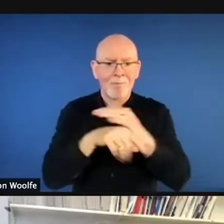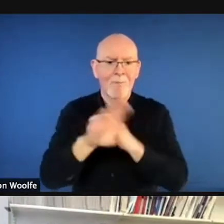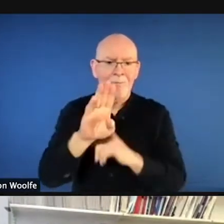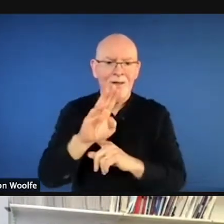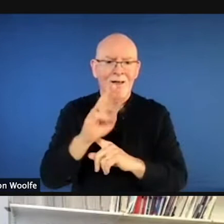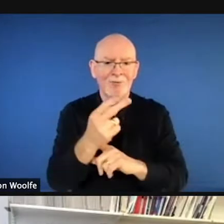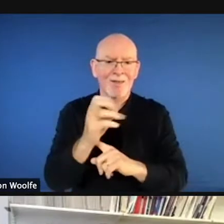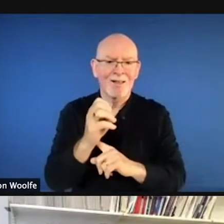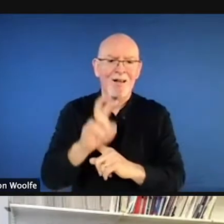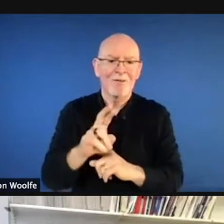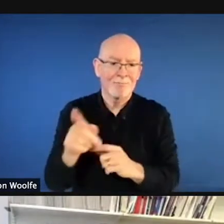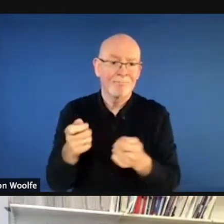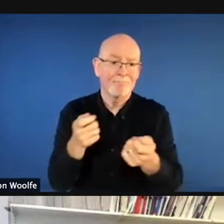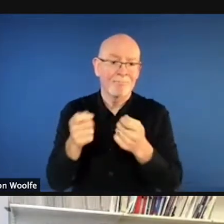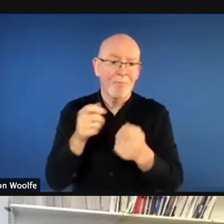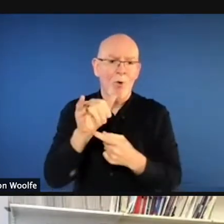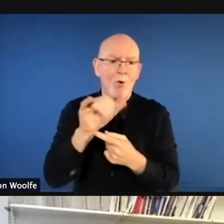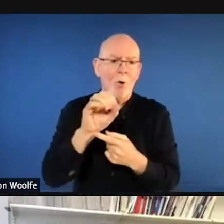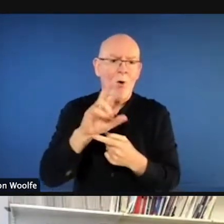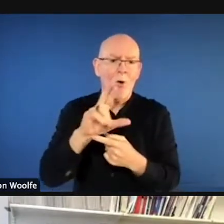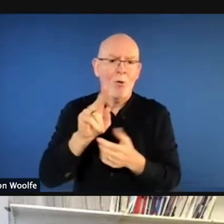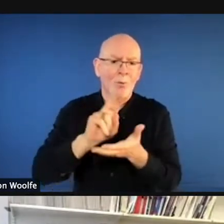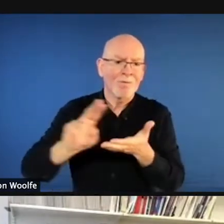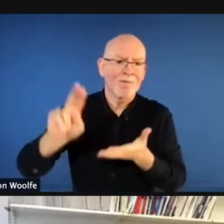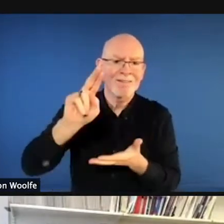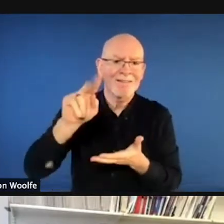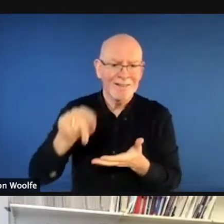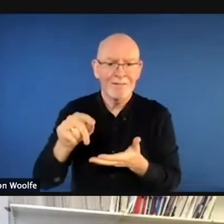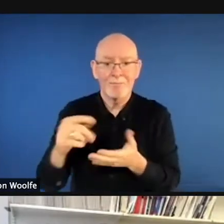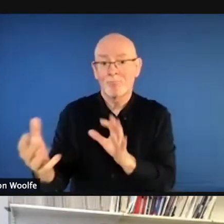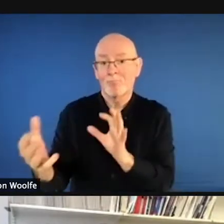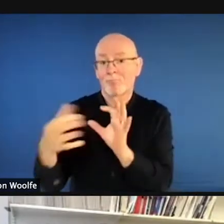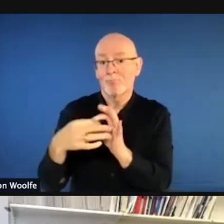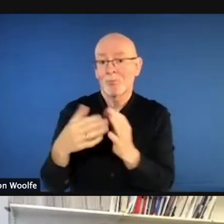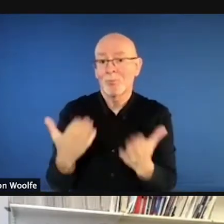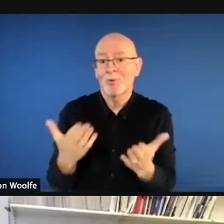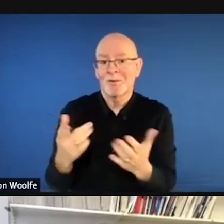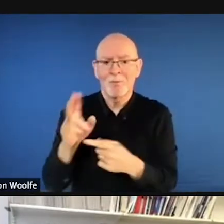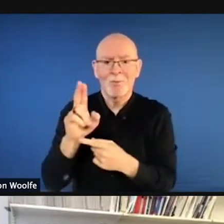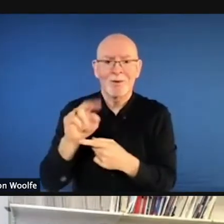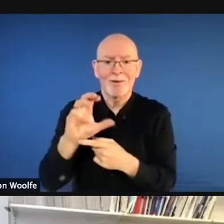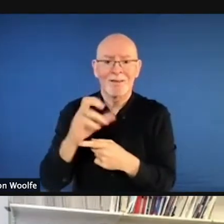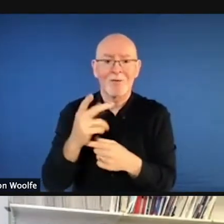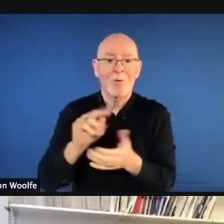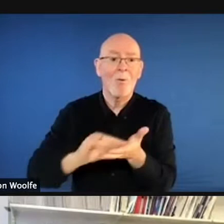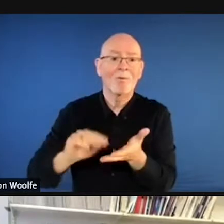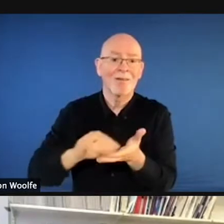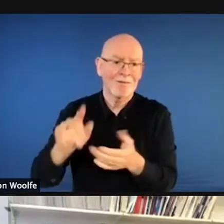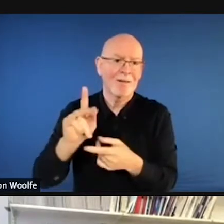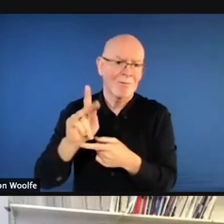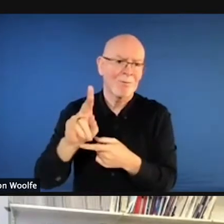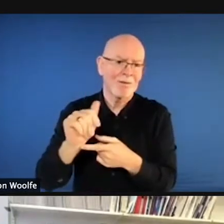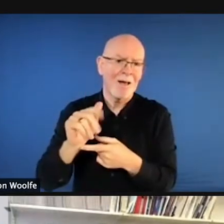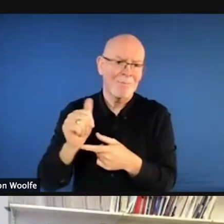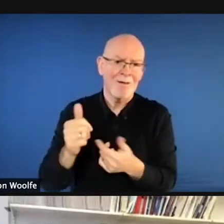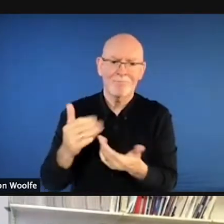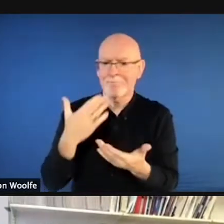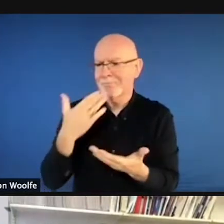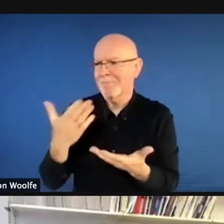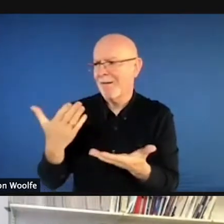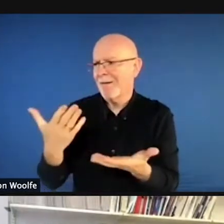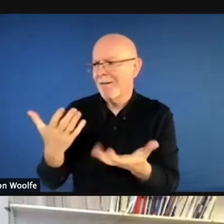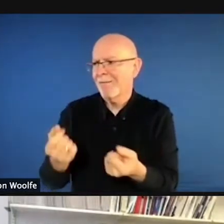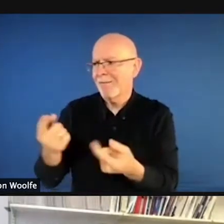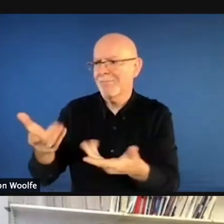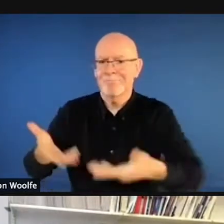first spend some time with all of you on the underlying question: why is it that research ethics